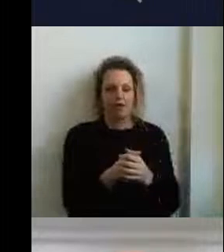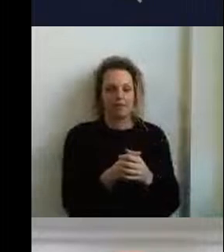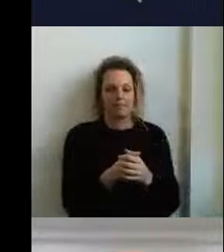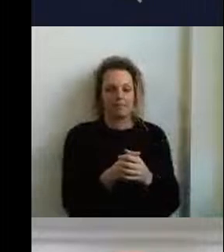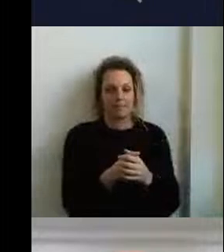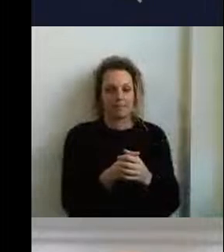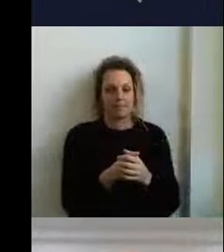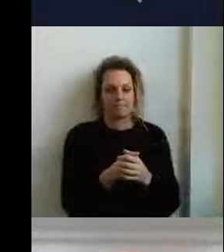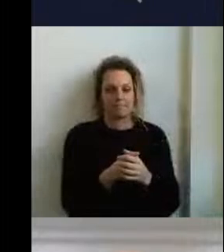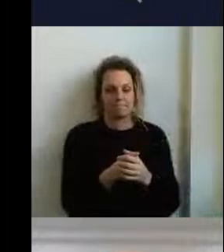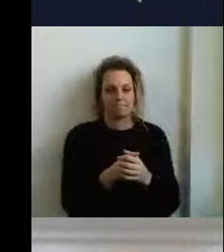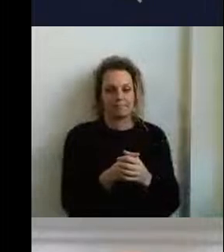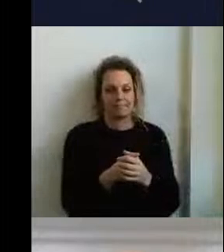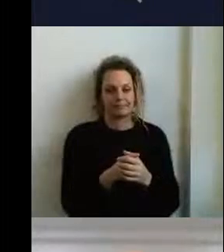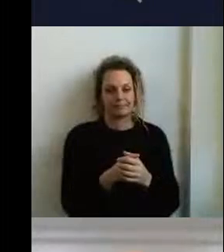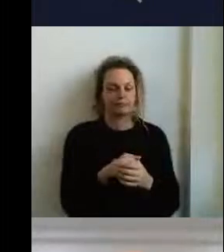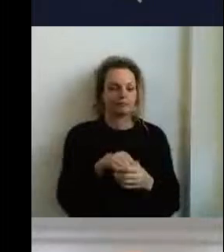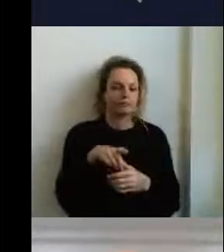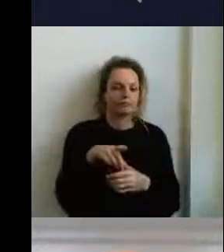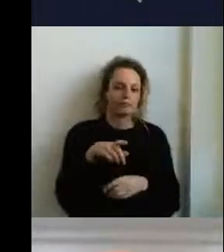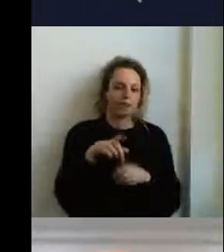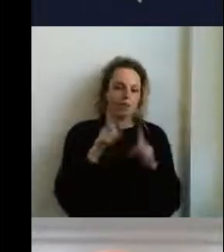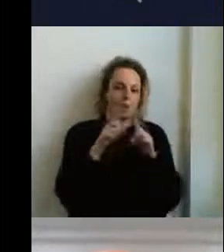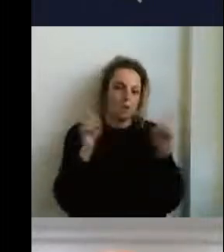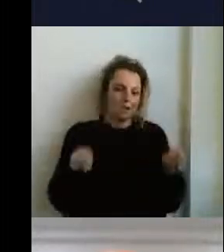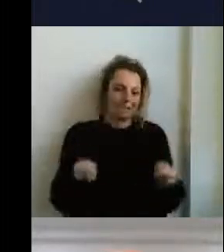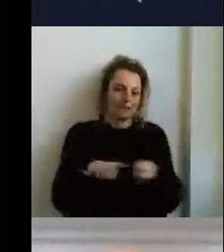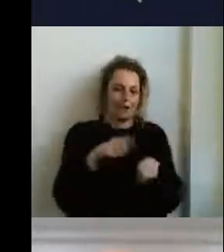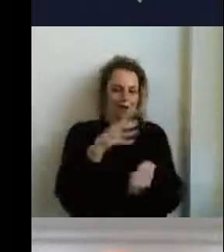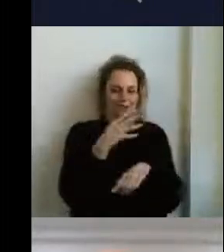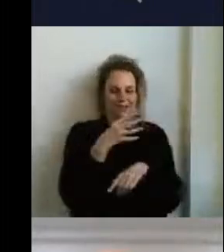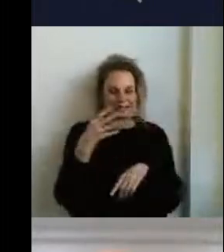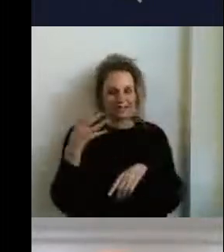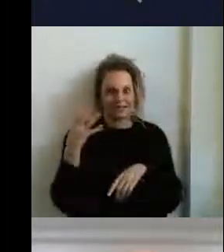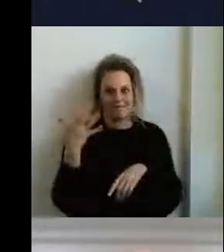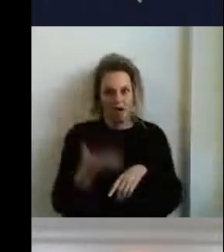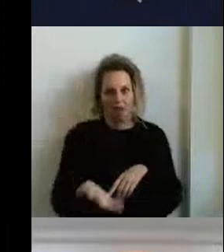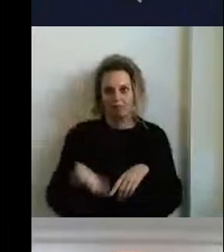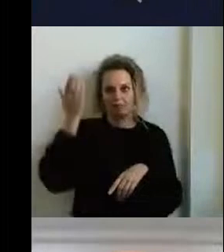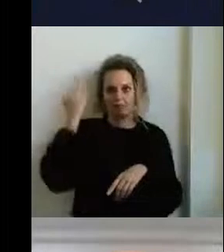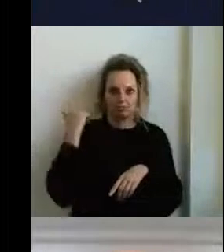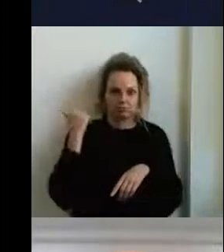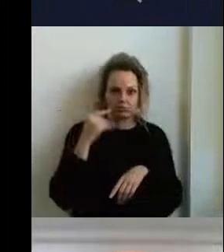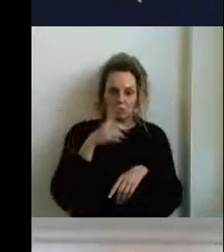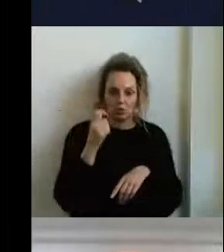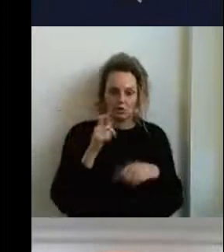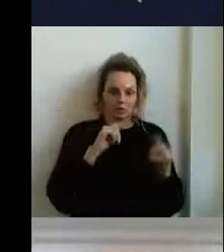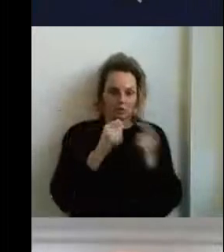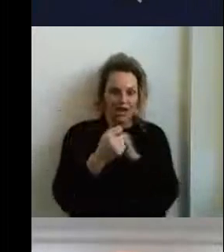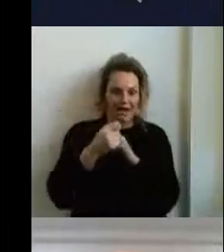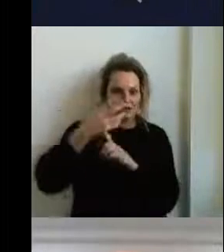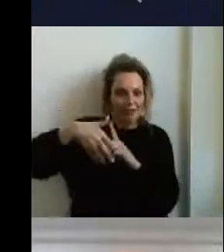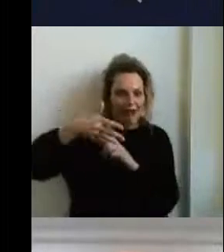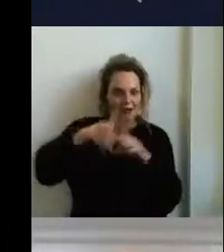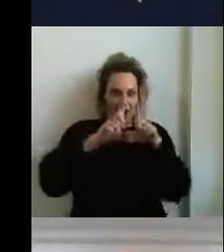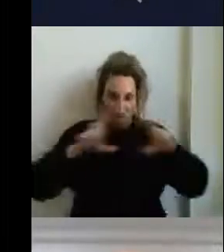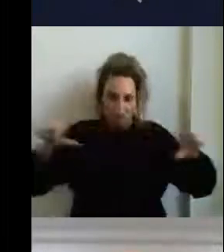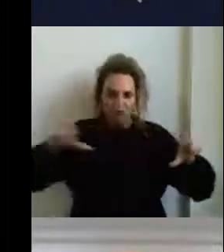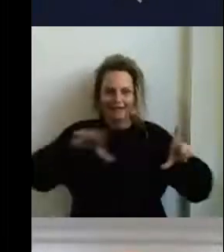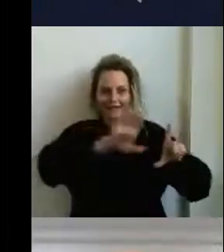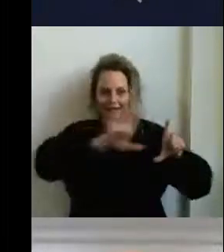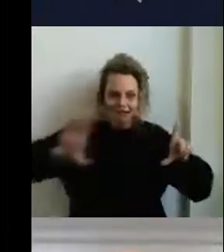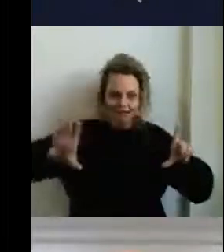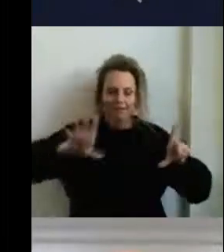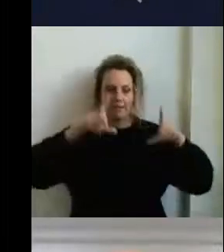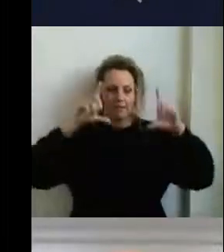my system to look specific to something like me? You can go and change it just those exact same ways that, you know, we could